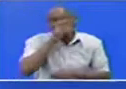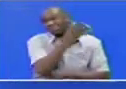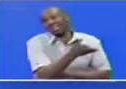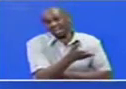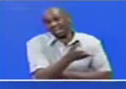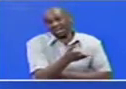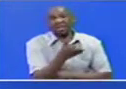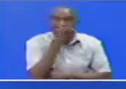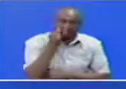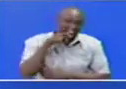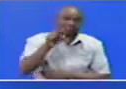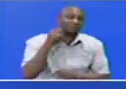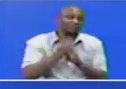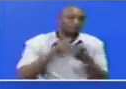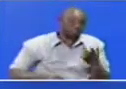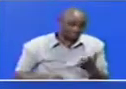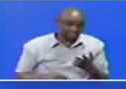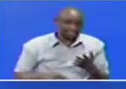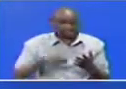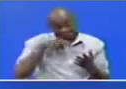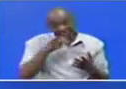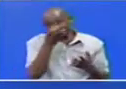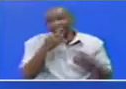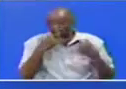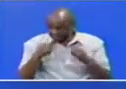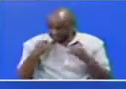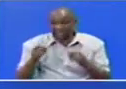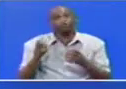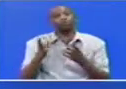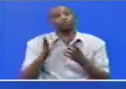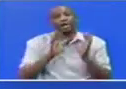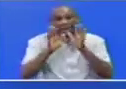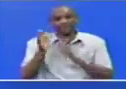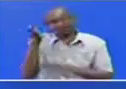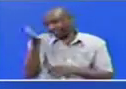they should be on the ground trying to sell their policies.